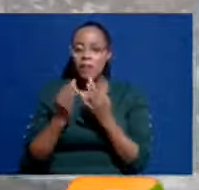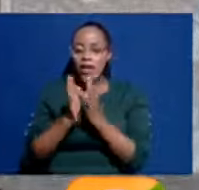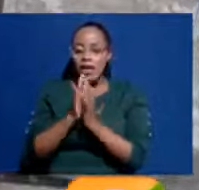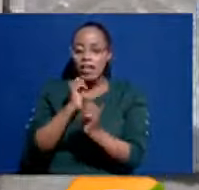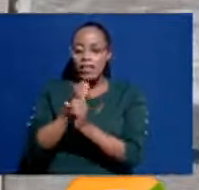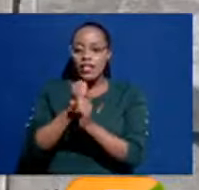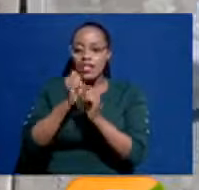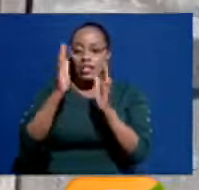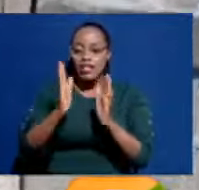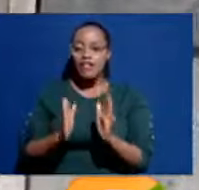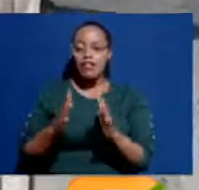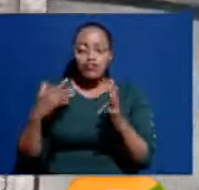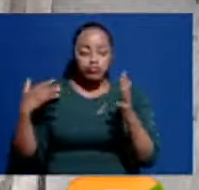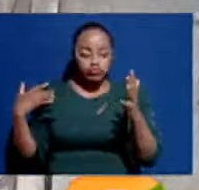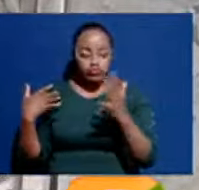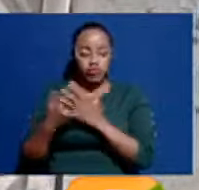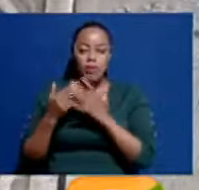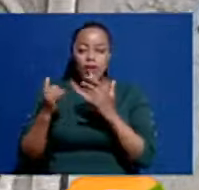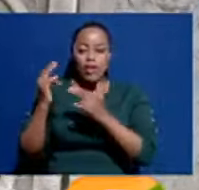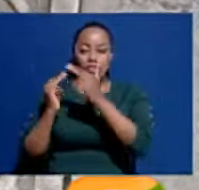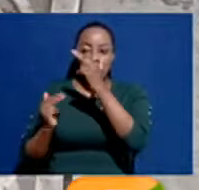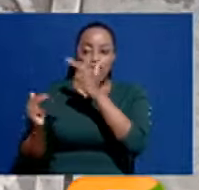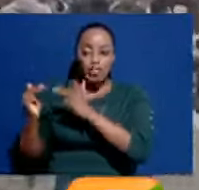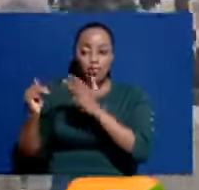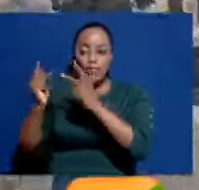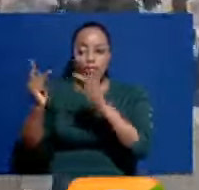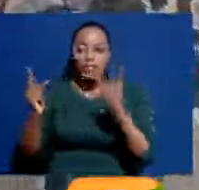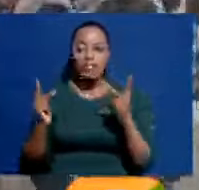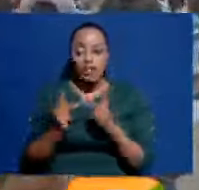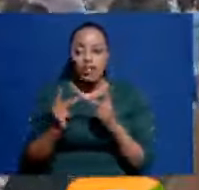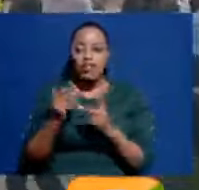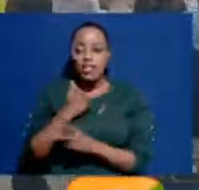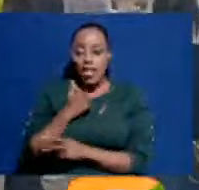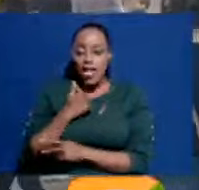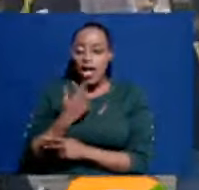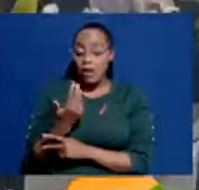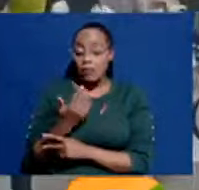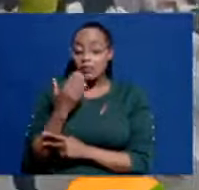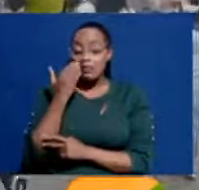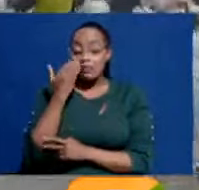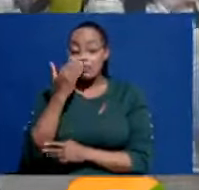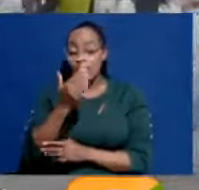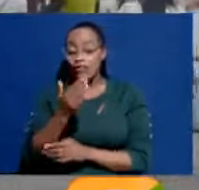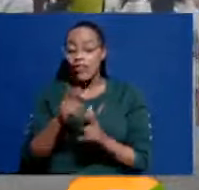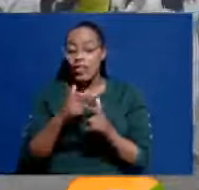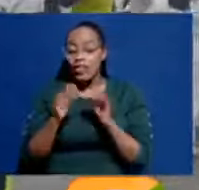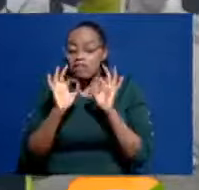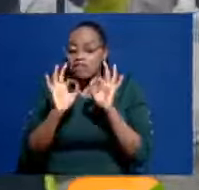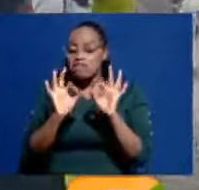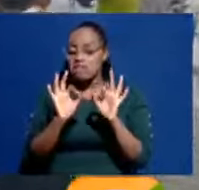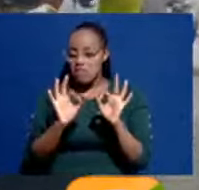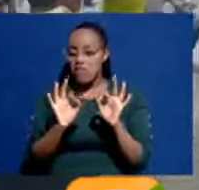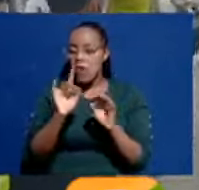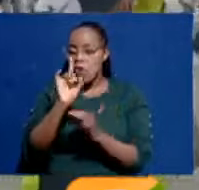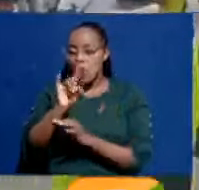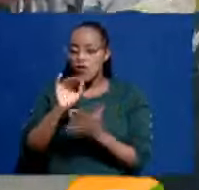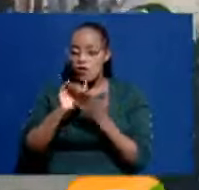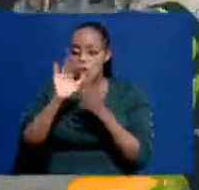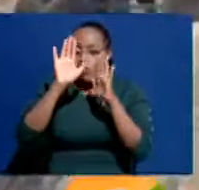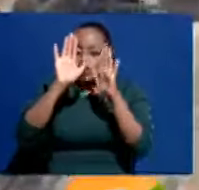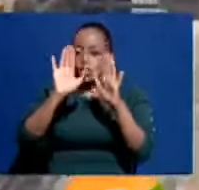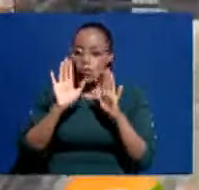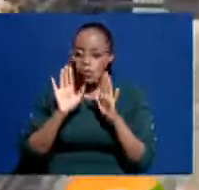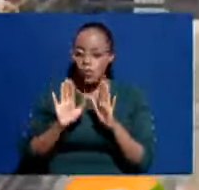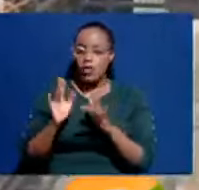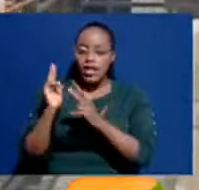servants, and to date, the historical site still stands tall and stable as one of the most important